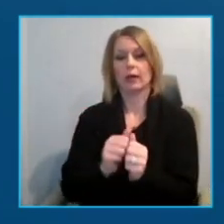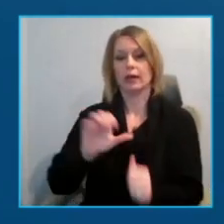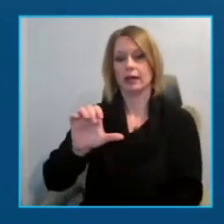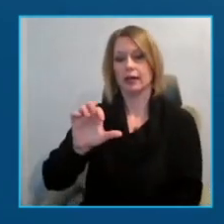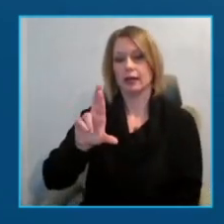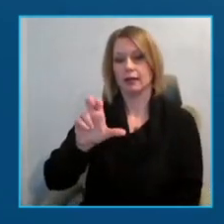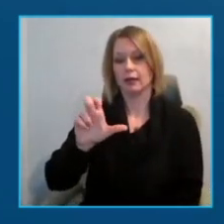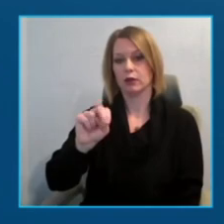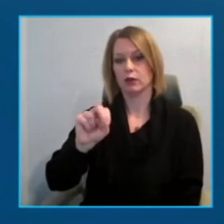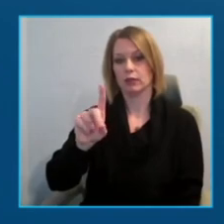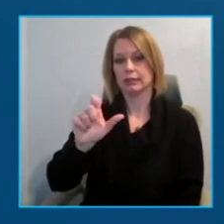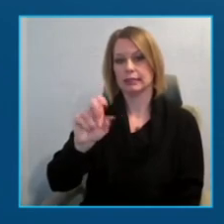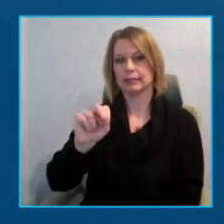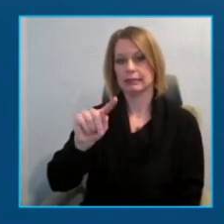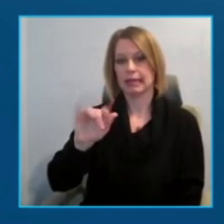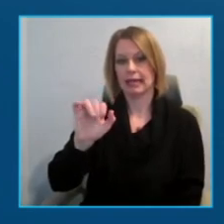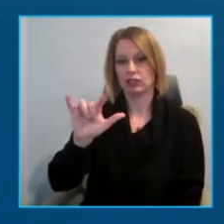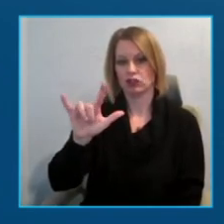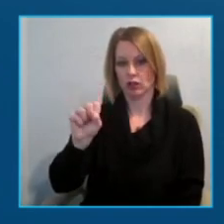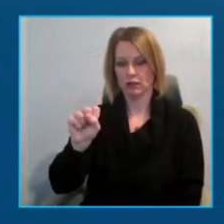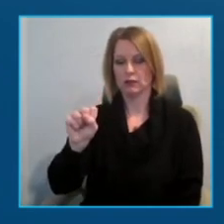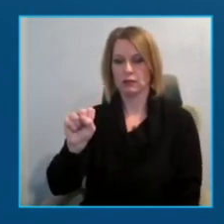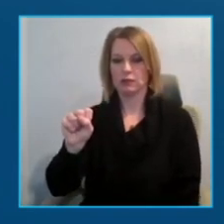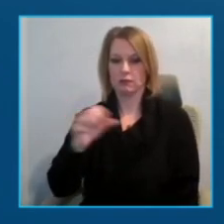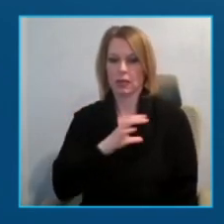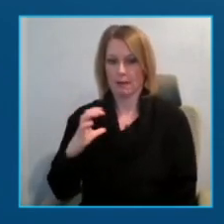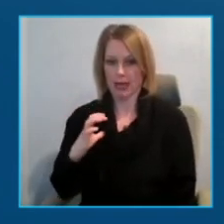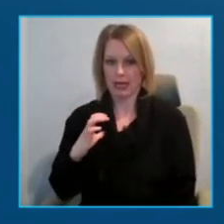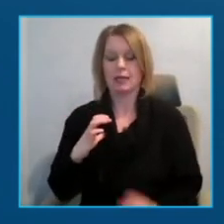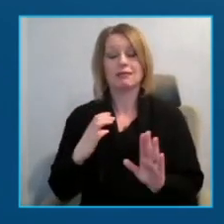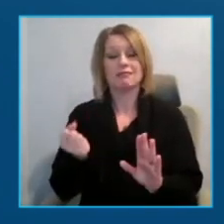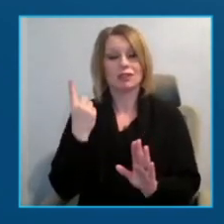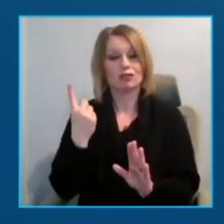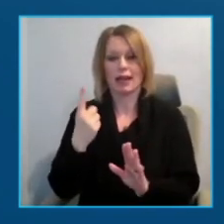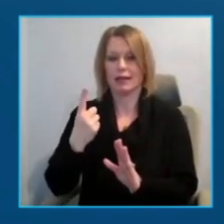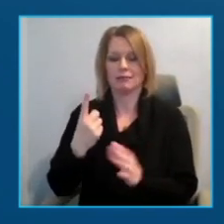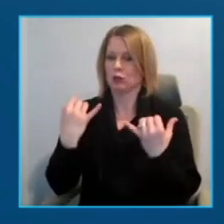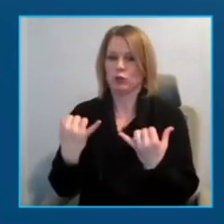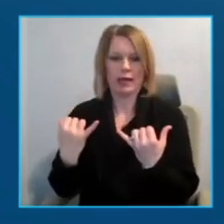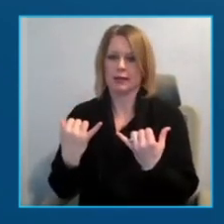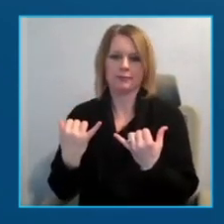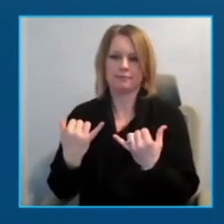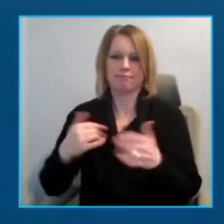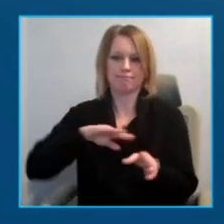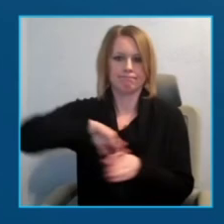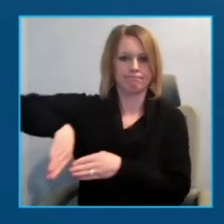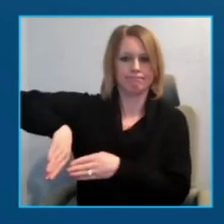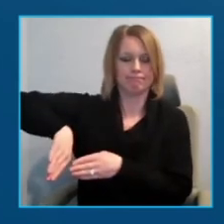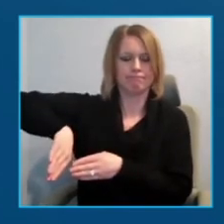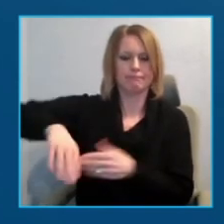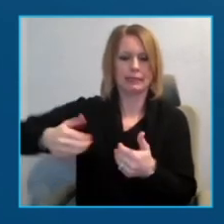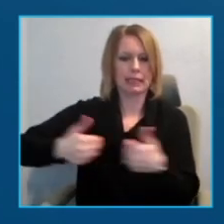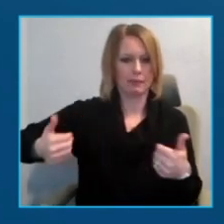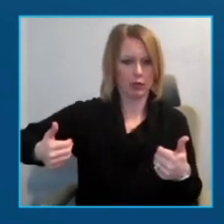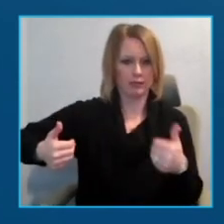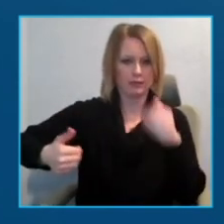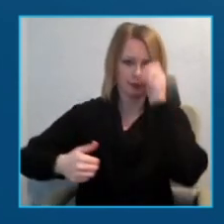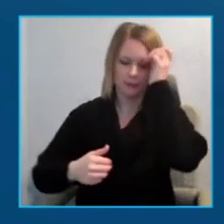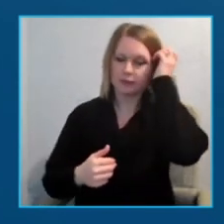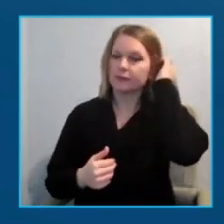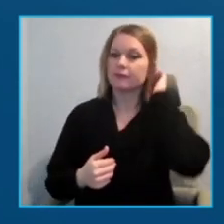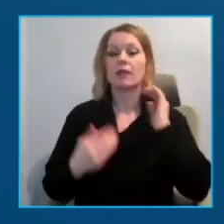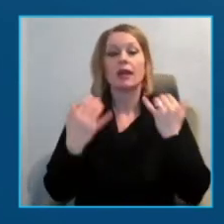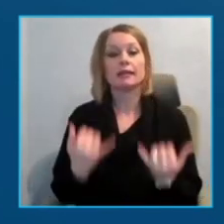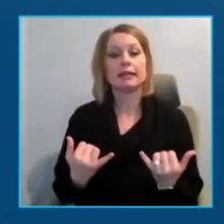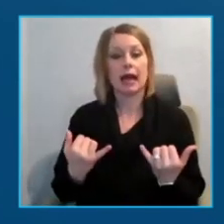the subject of today's meeting. They are a separate matter. Now I will call on Lorraine